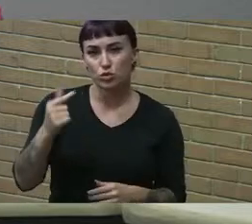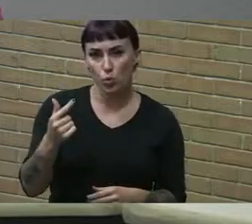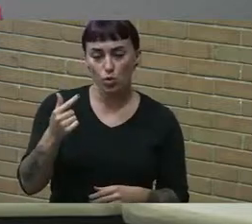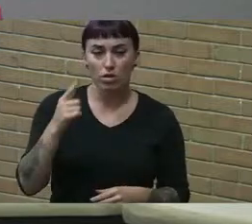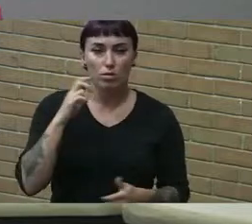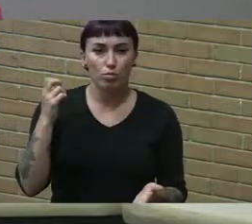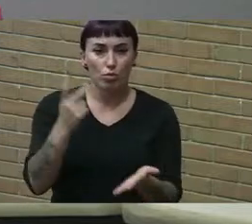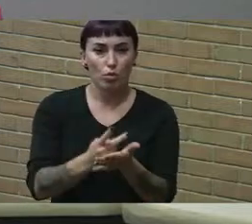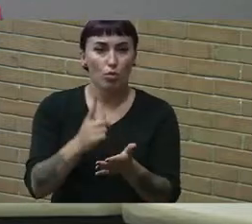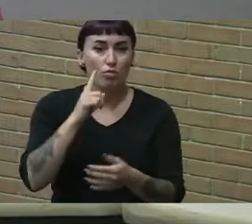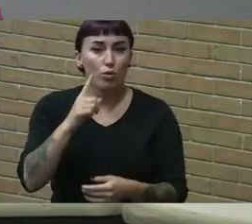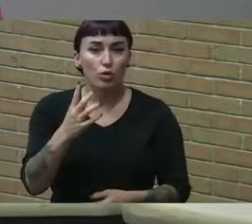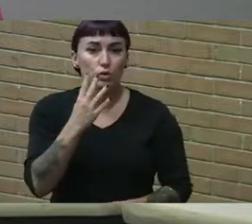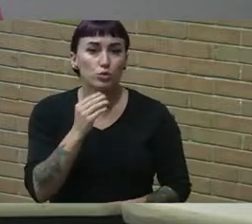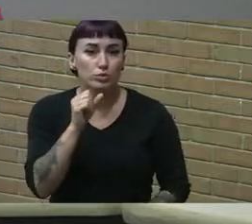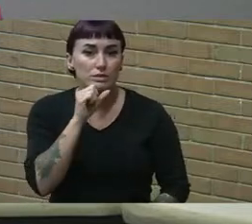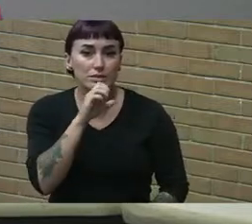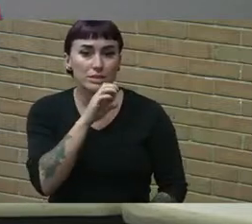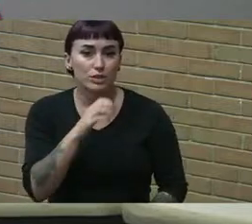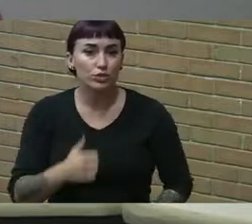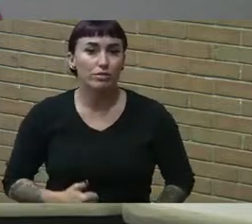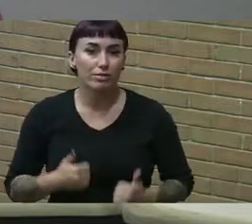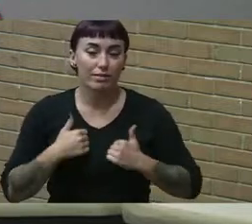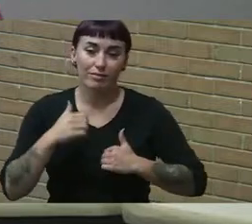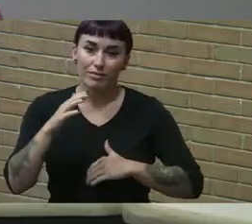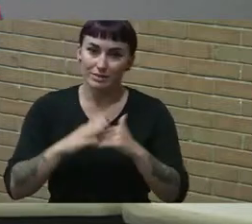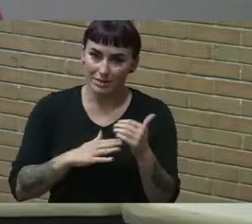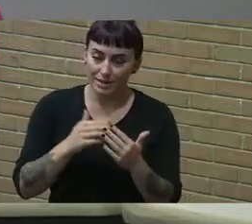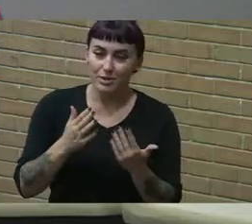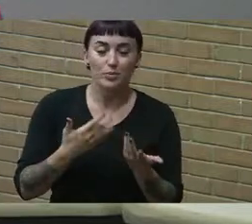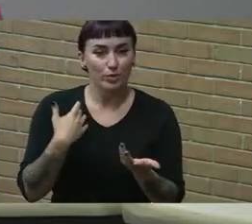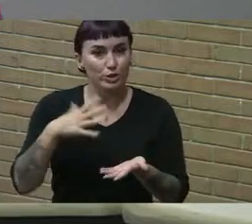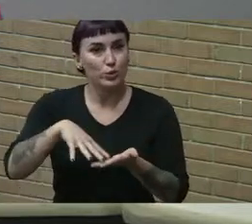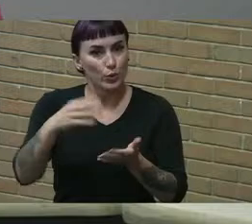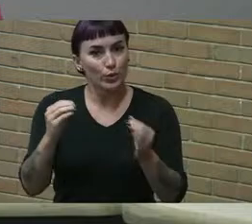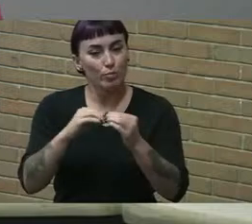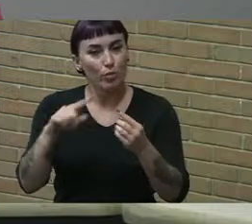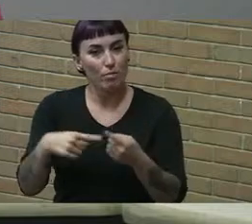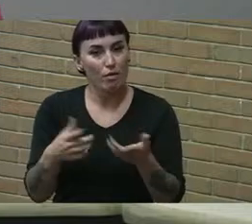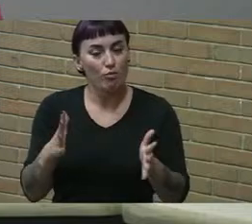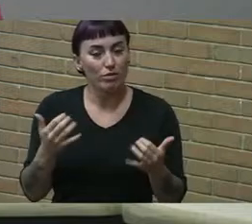zoning approval for the Jewish Senior Living Facility, which we learned more about tonight.